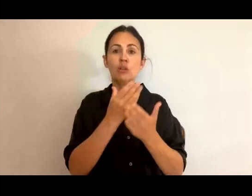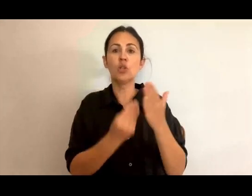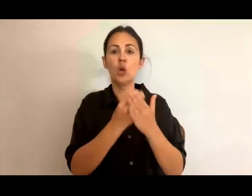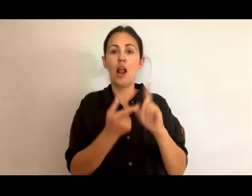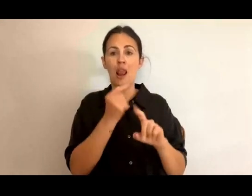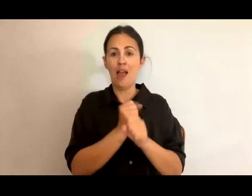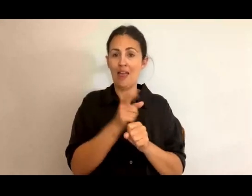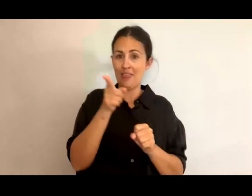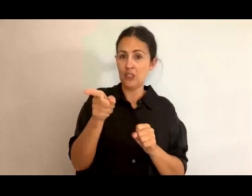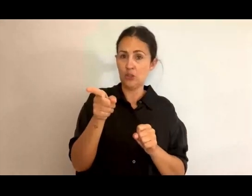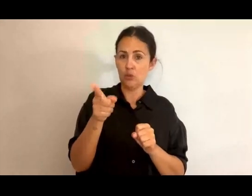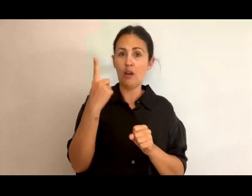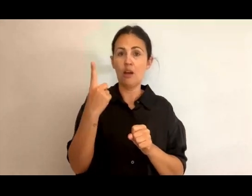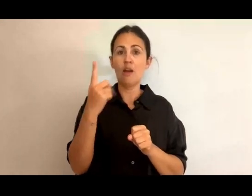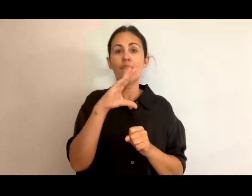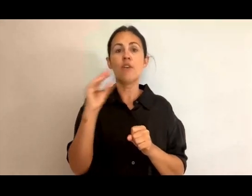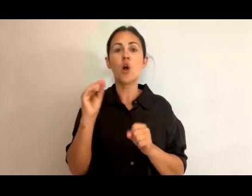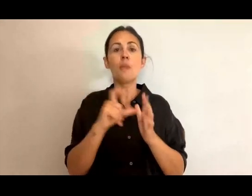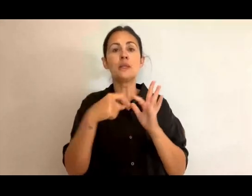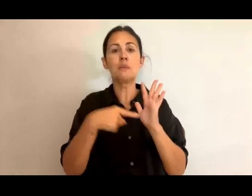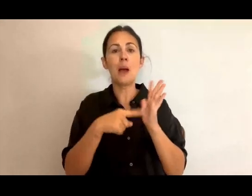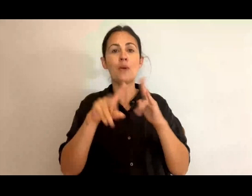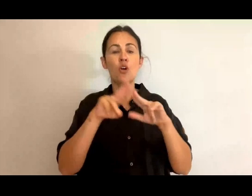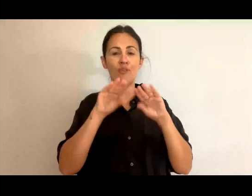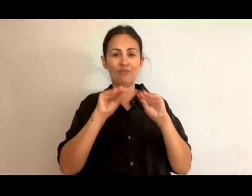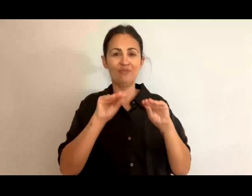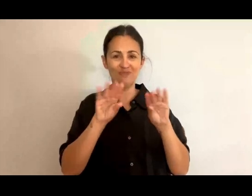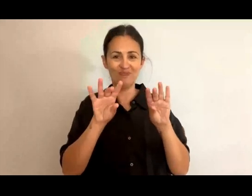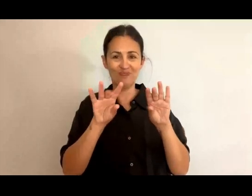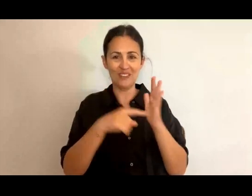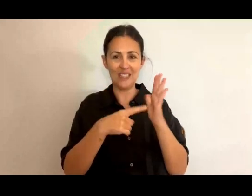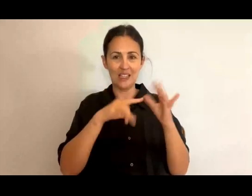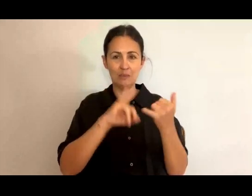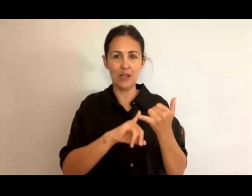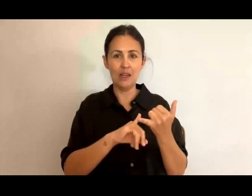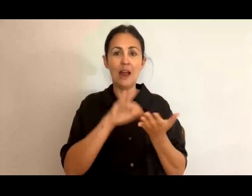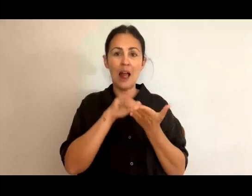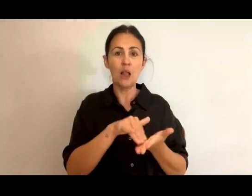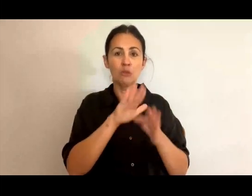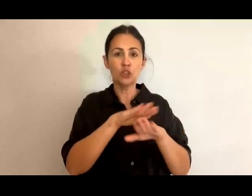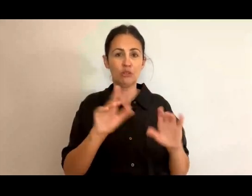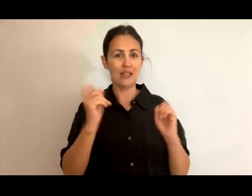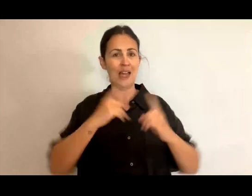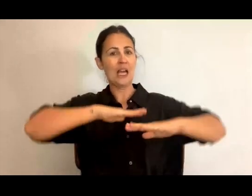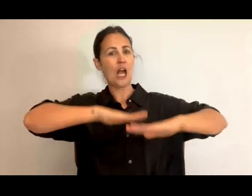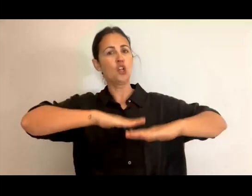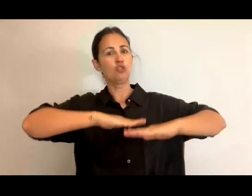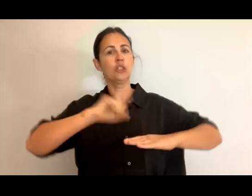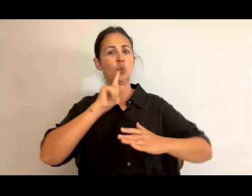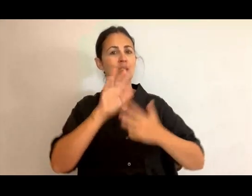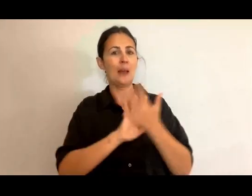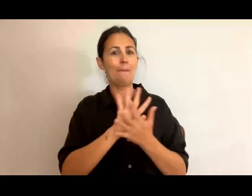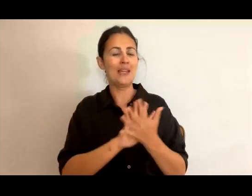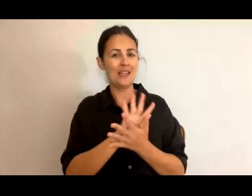Tasmania. It helps young children to apprehend the concept of country as a multi-sensory and cultural